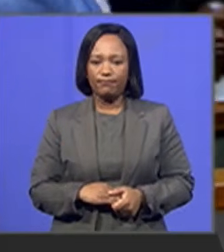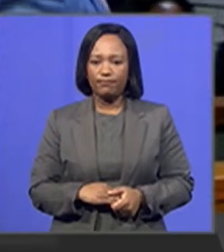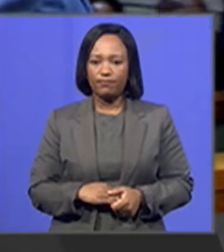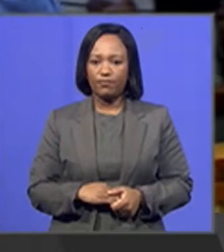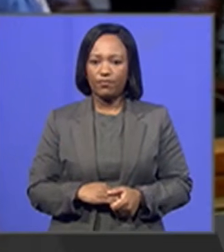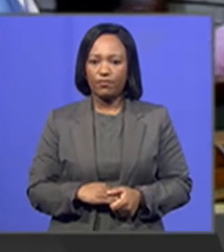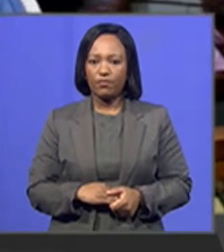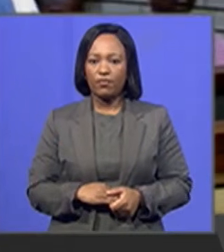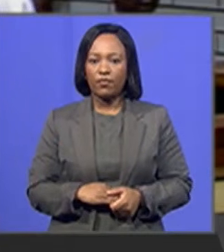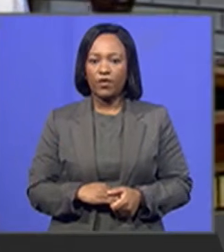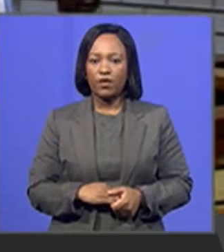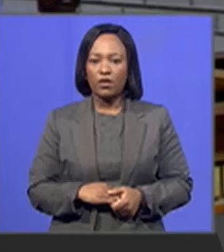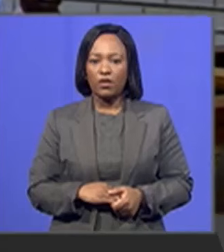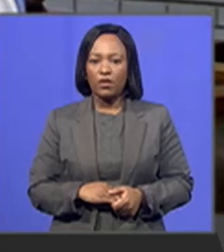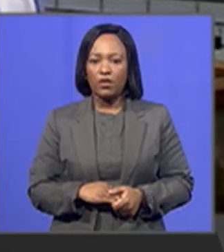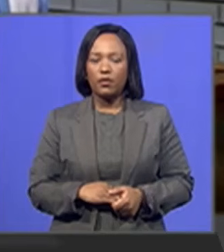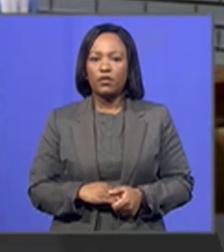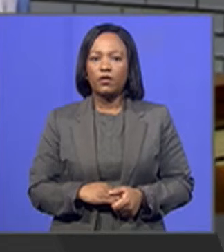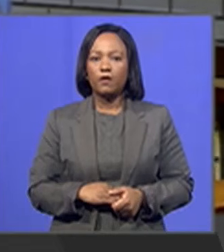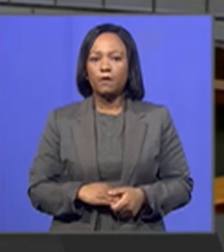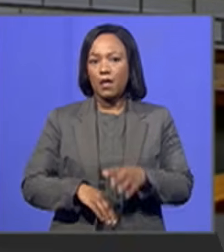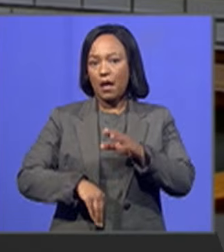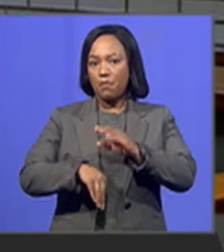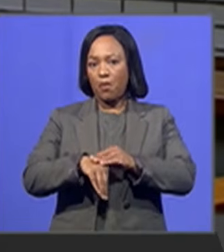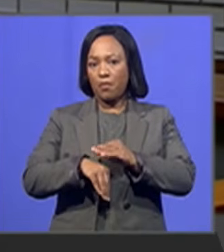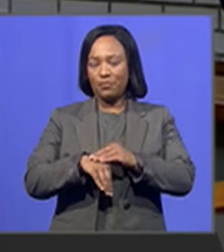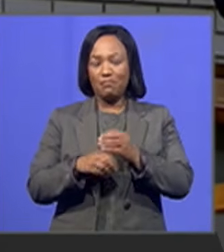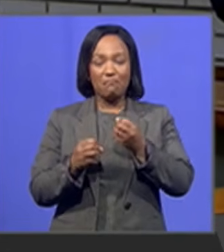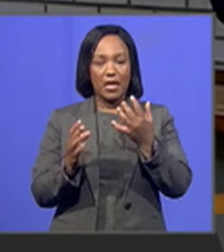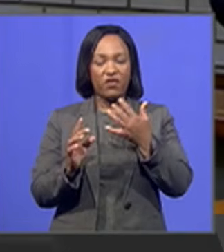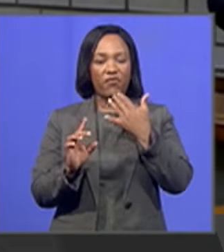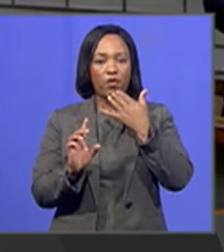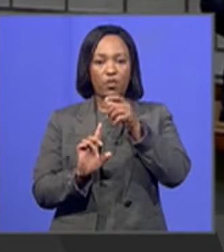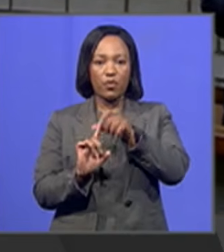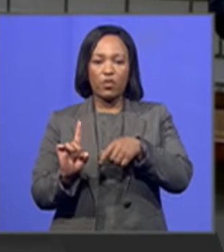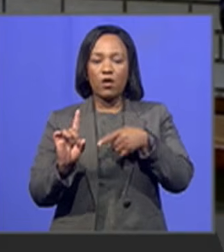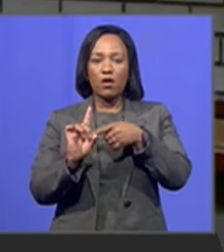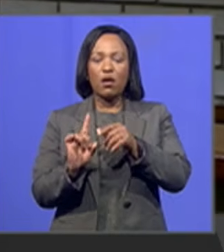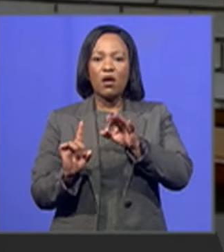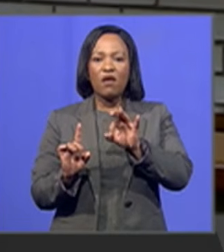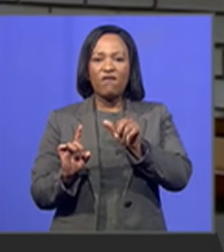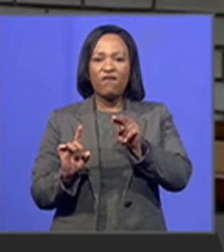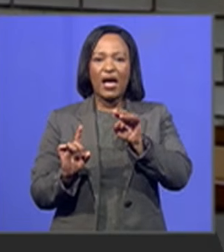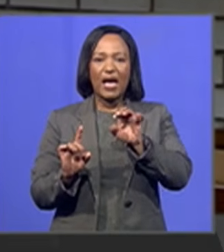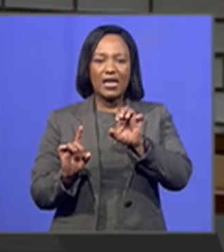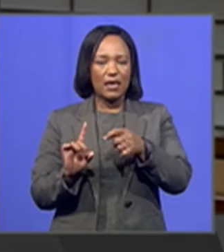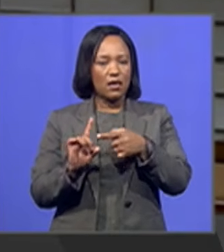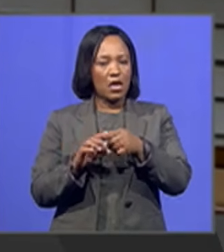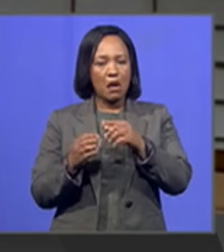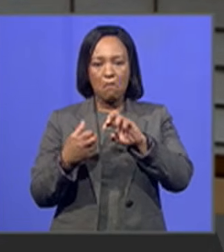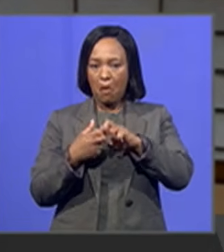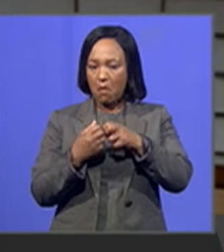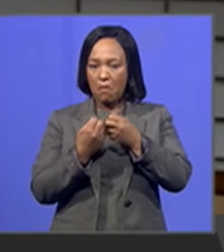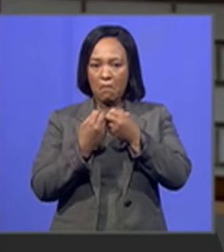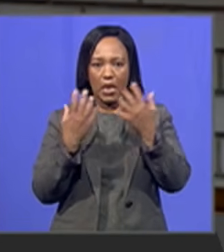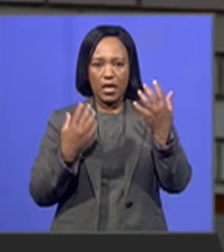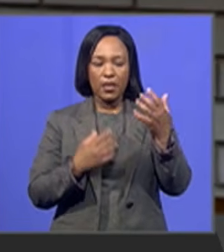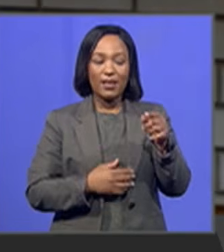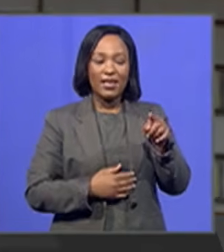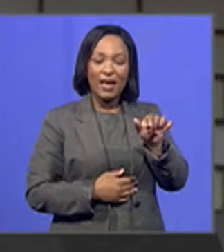Mathata a mohlanka wa lekala la ditlolo tsa molao tse hlophisitsweng Sajene Fanny Nkosi ha fele. Moahlodi Mokhine Mosopa o